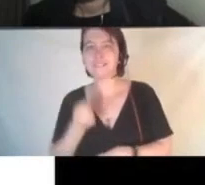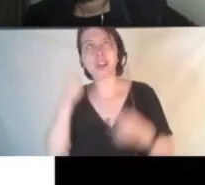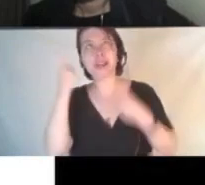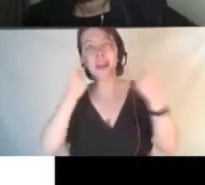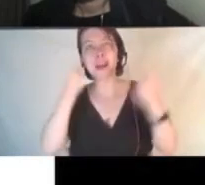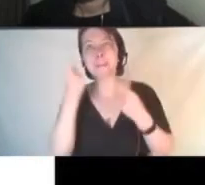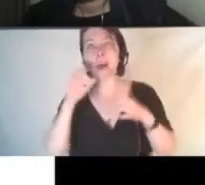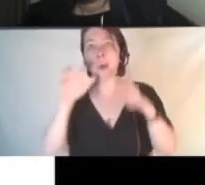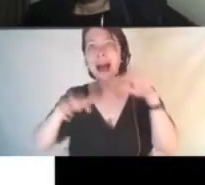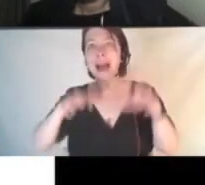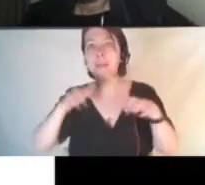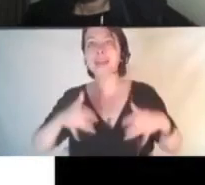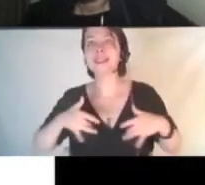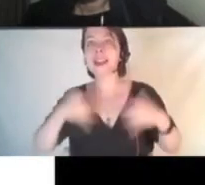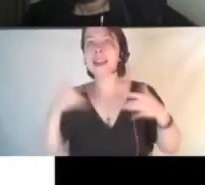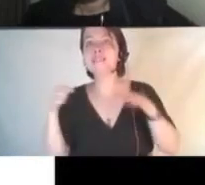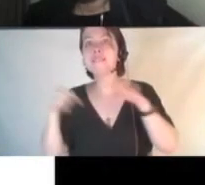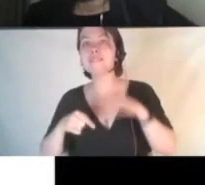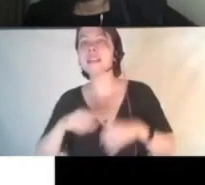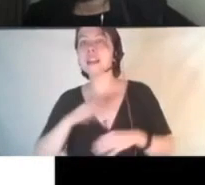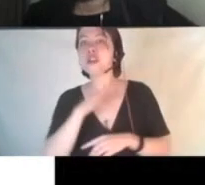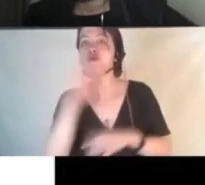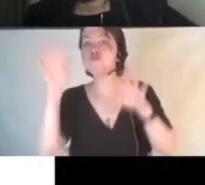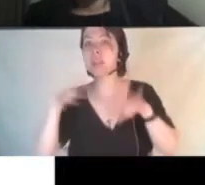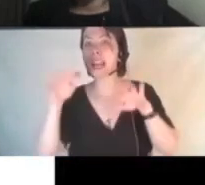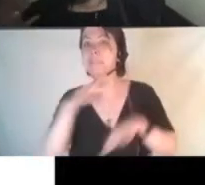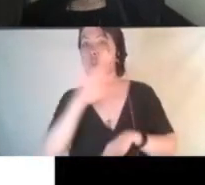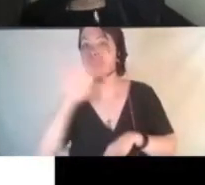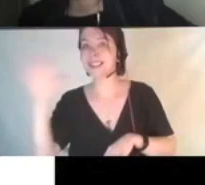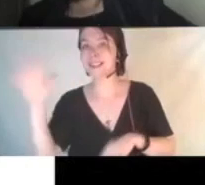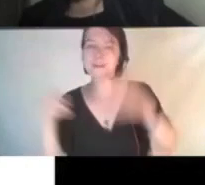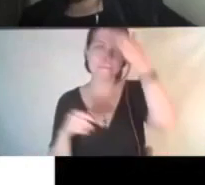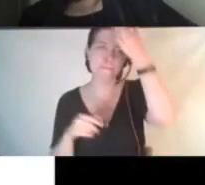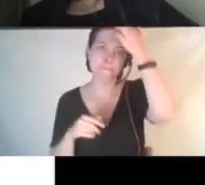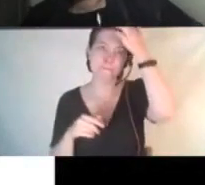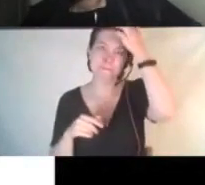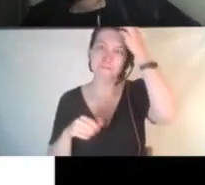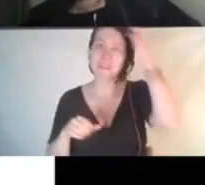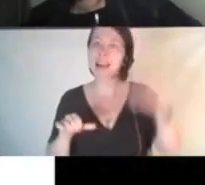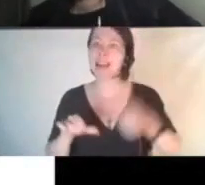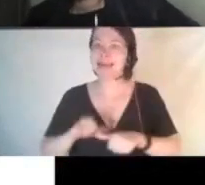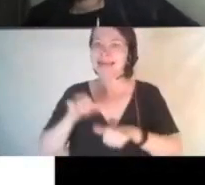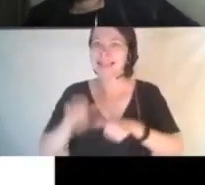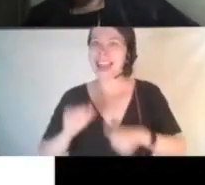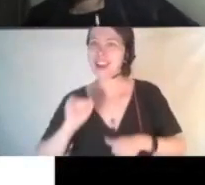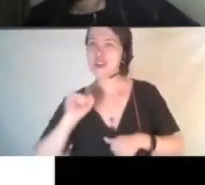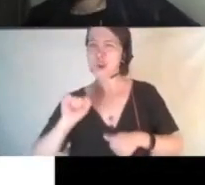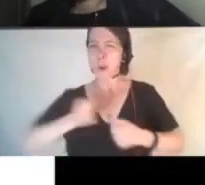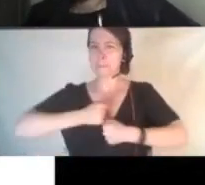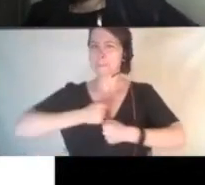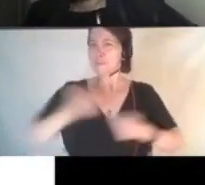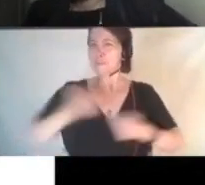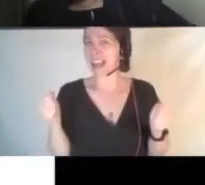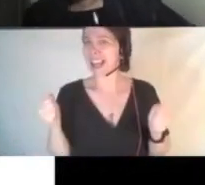rainforest. Cool. So. And then your big breakout moment. Oh right, yeah, that's. Go